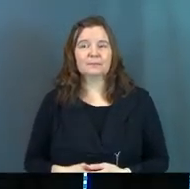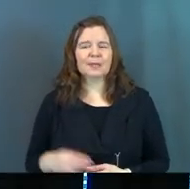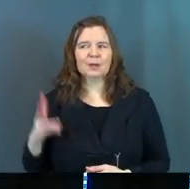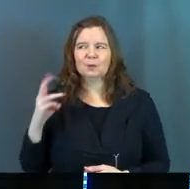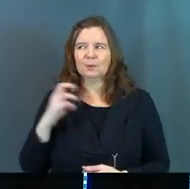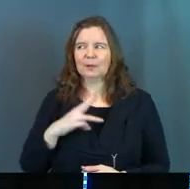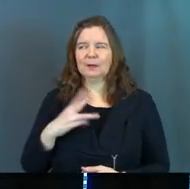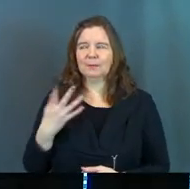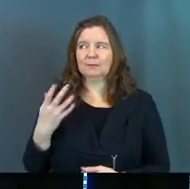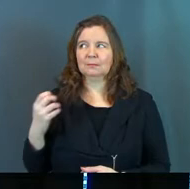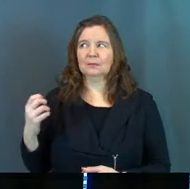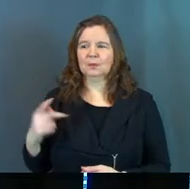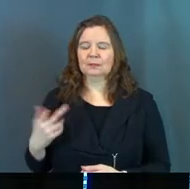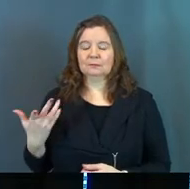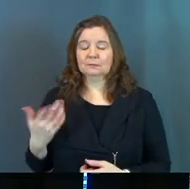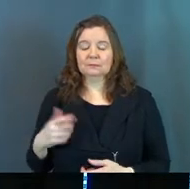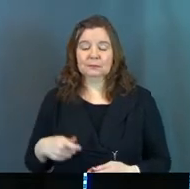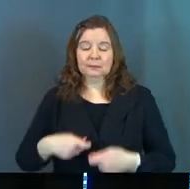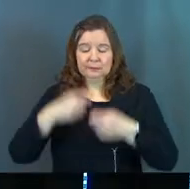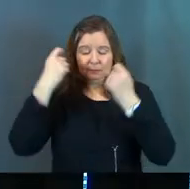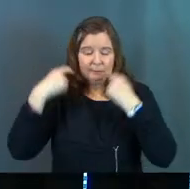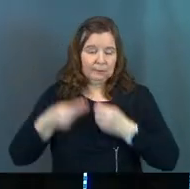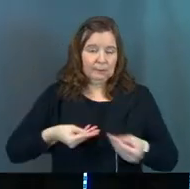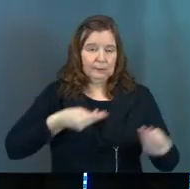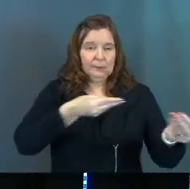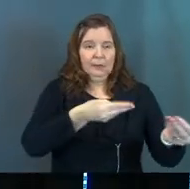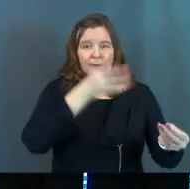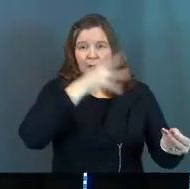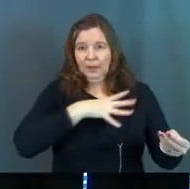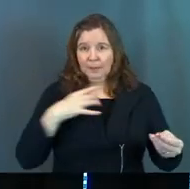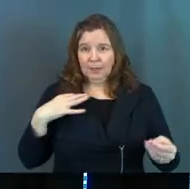was weird, and okay, and so I went and gave the guy my sweatshirt,